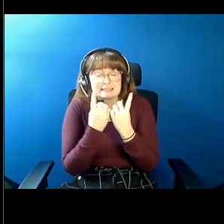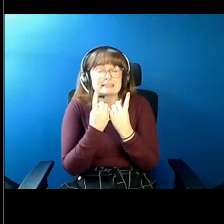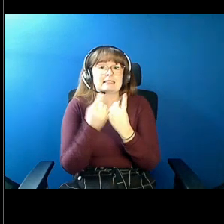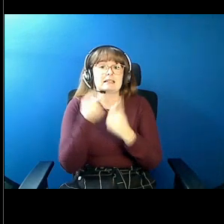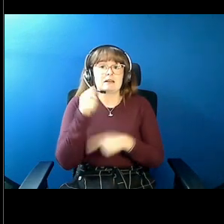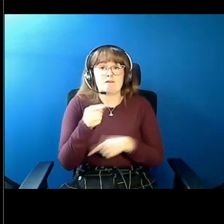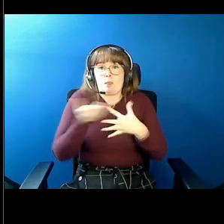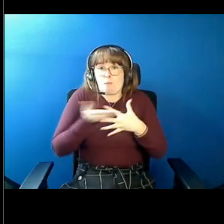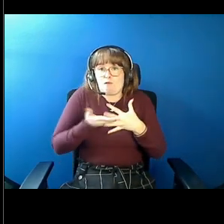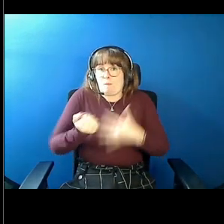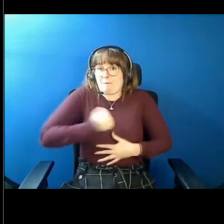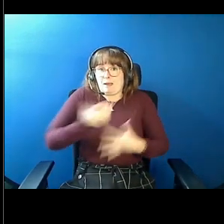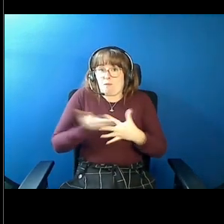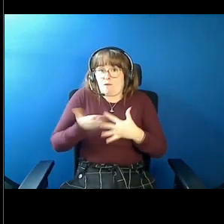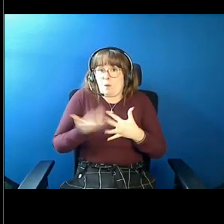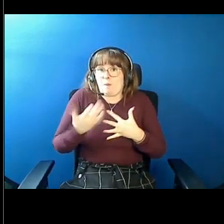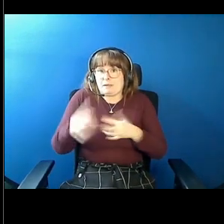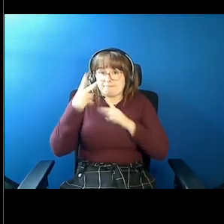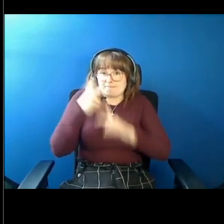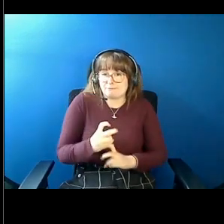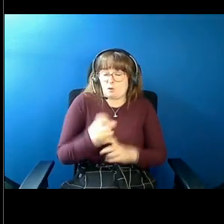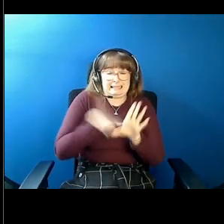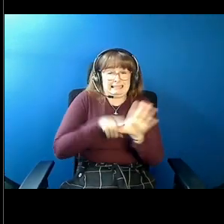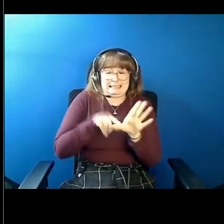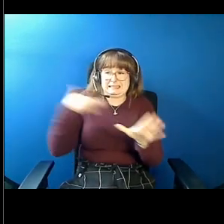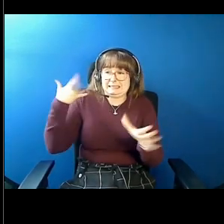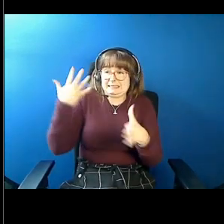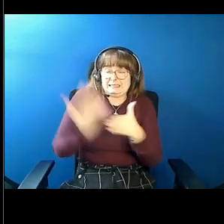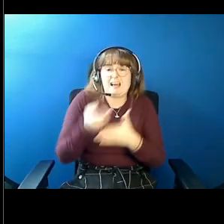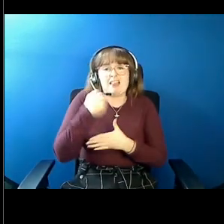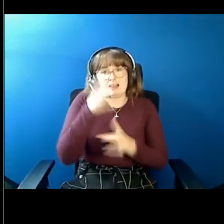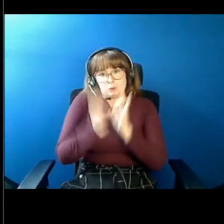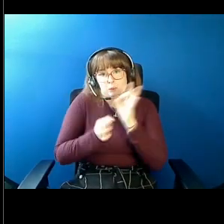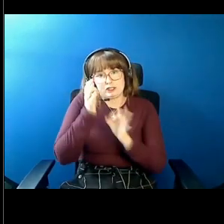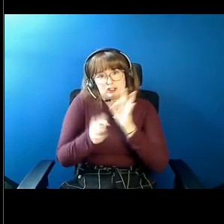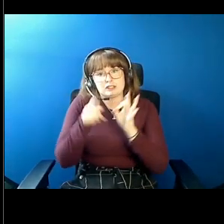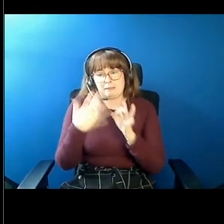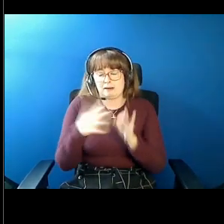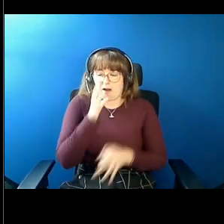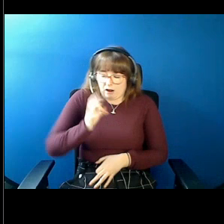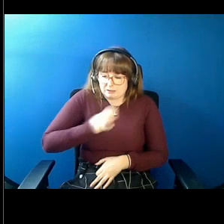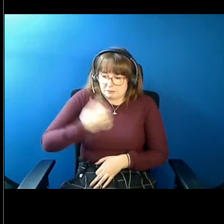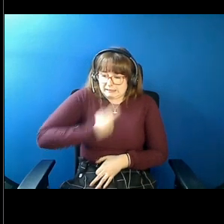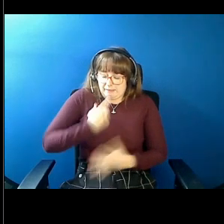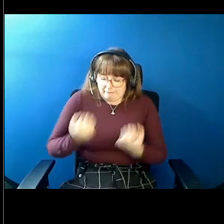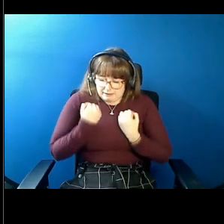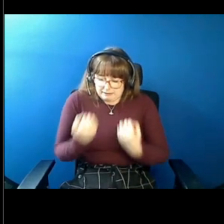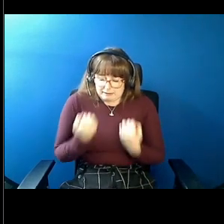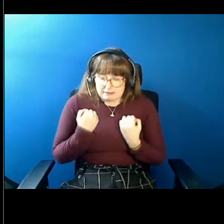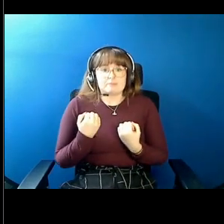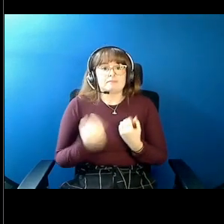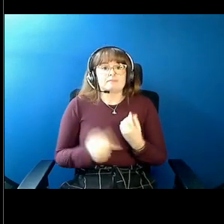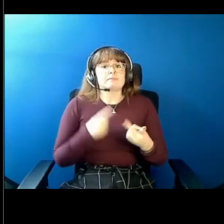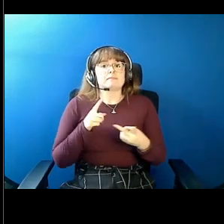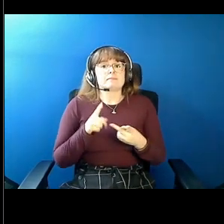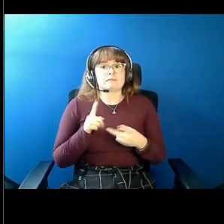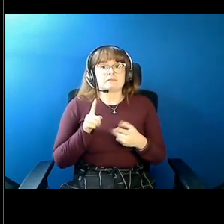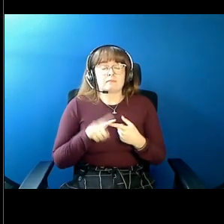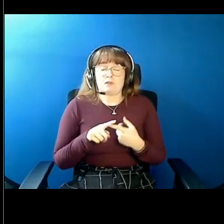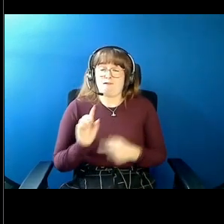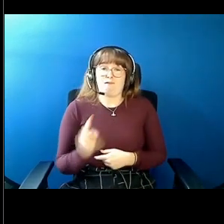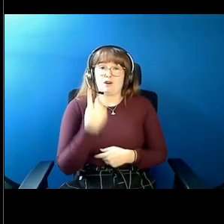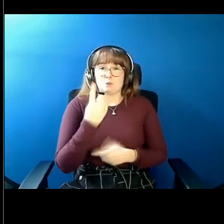I looked after for a number of years, and these are the kind of questions I was asking myself. Top dead centre always was, how are we going to